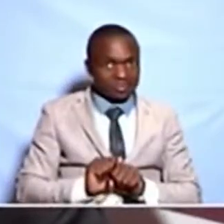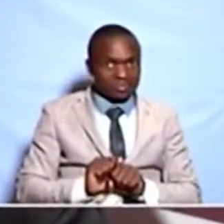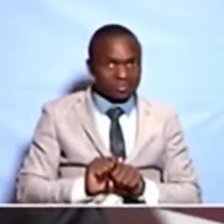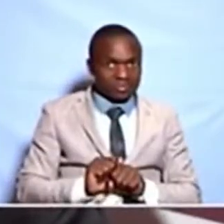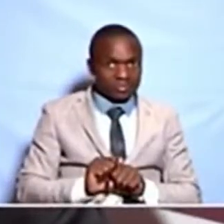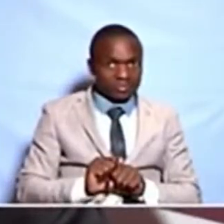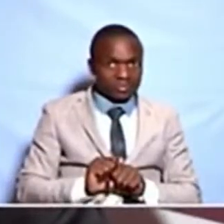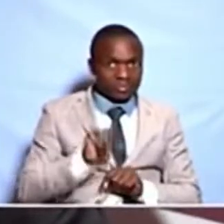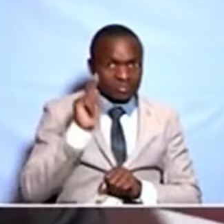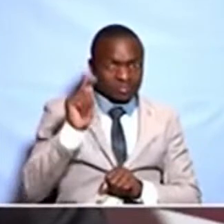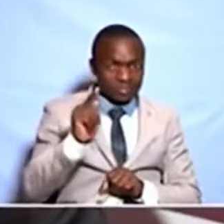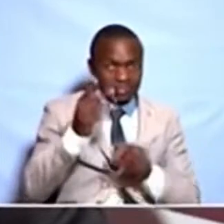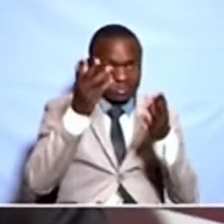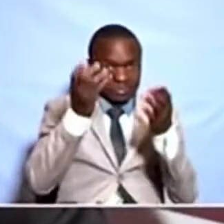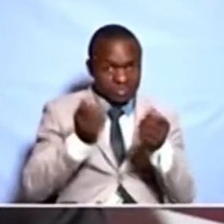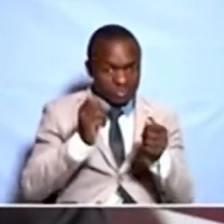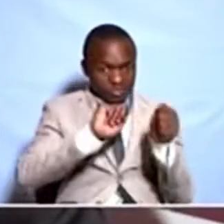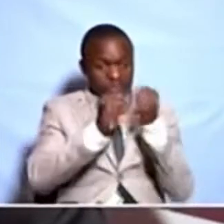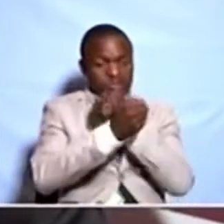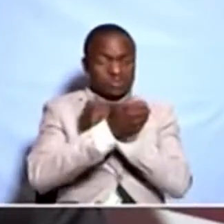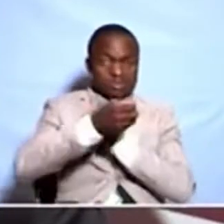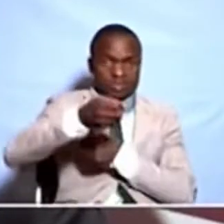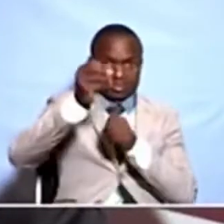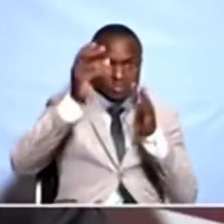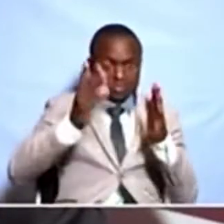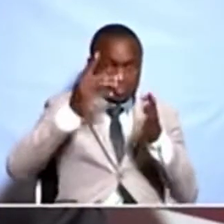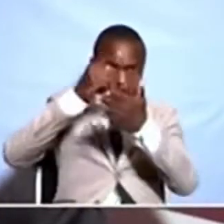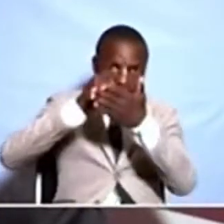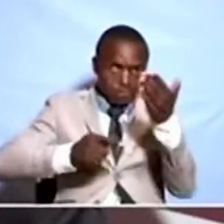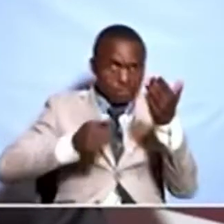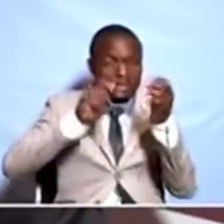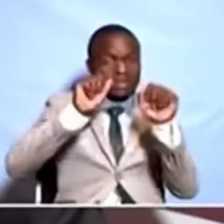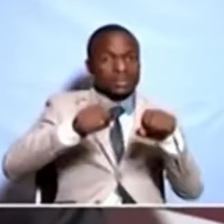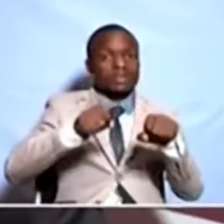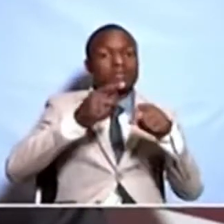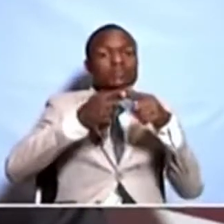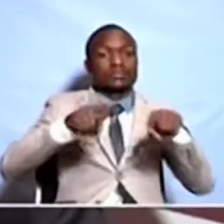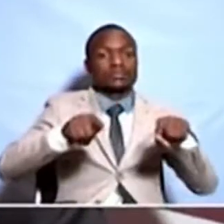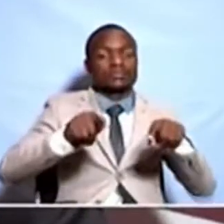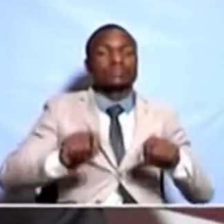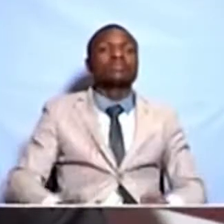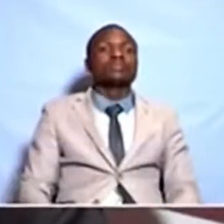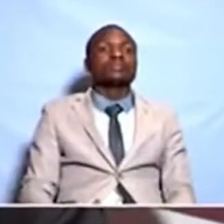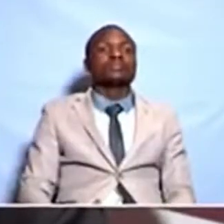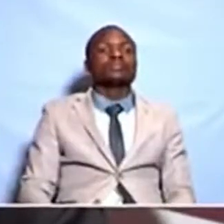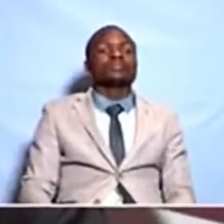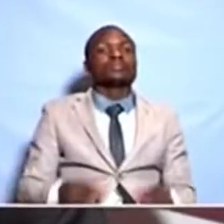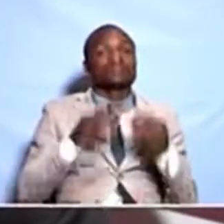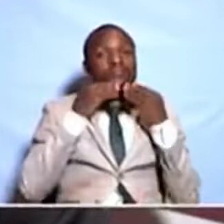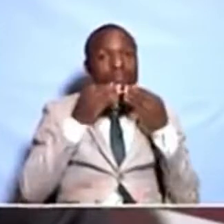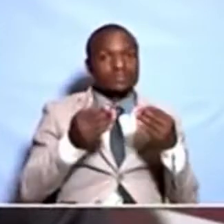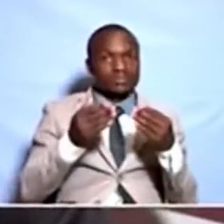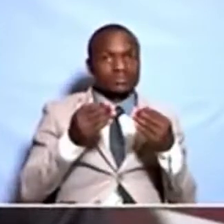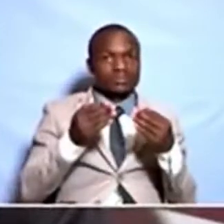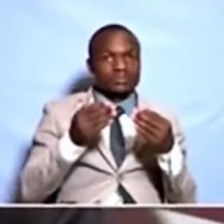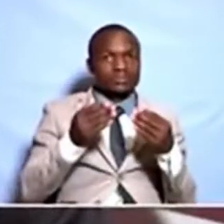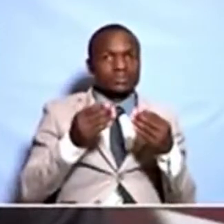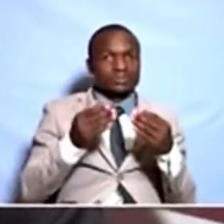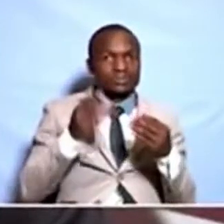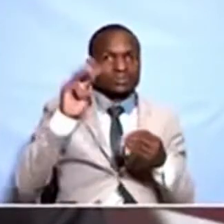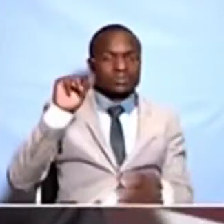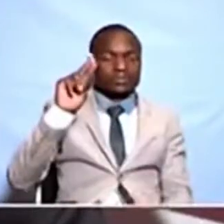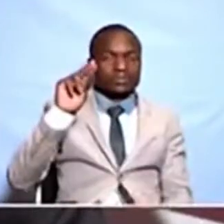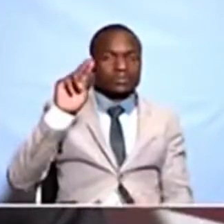when I want to do change of ownership, what can happen? All right, thank you, Mr. Muliata. We'll respond to those